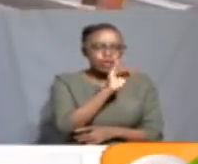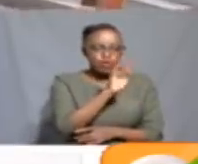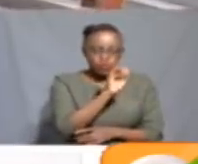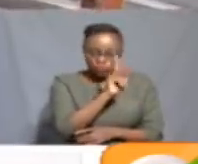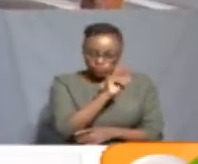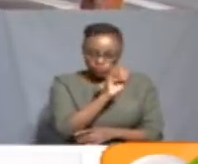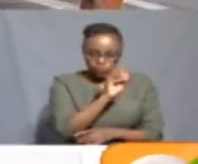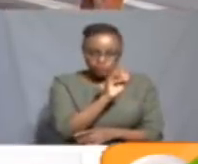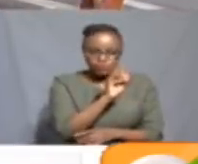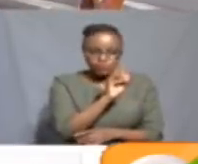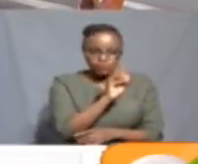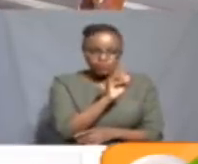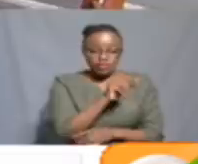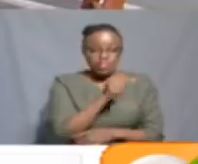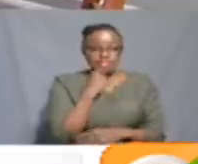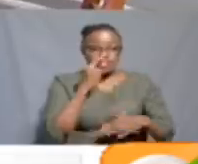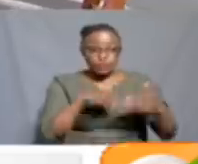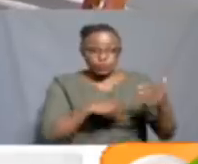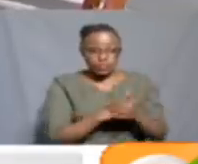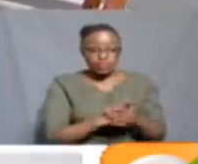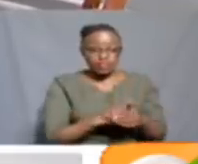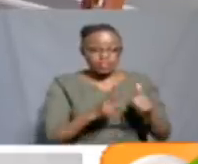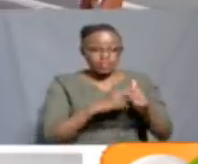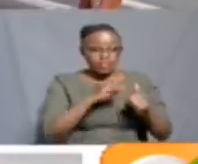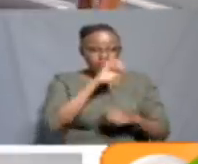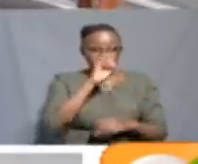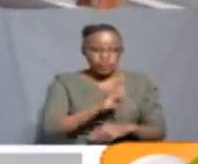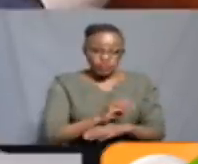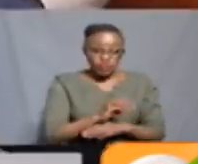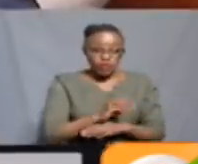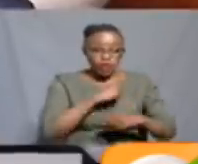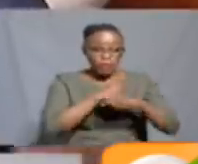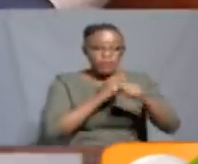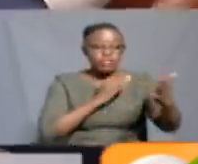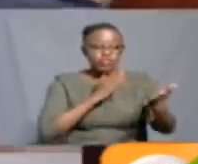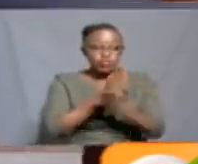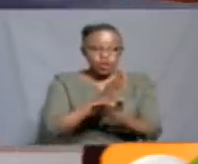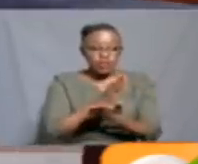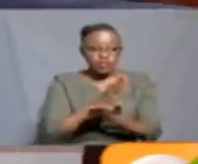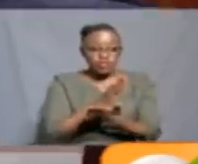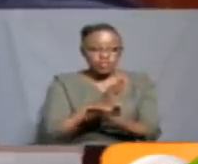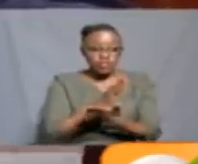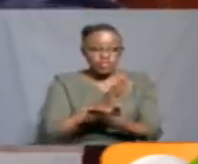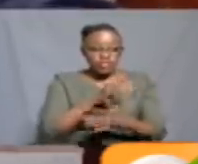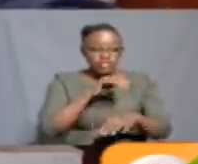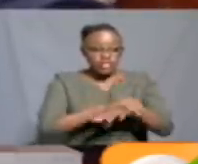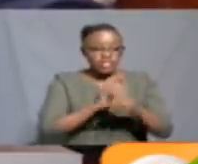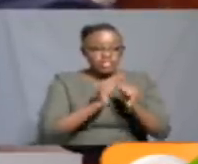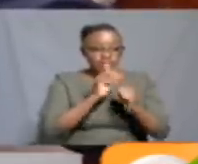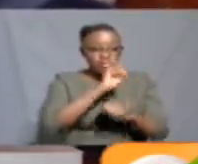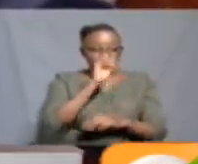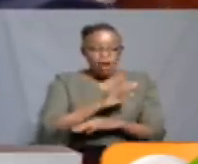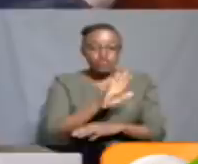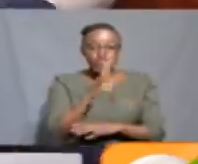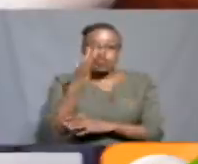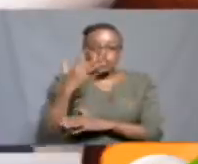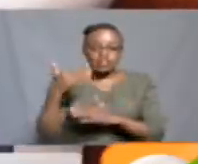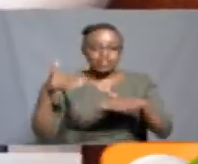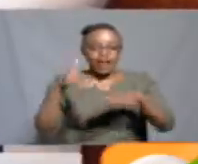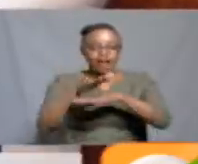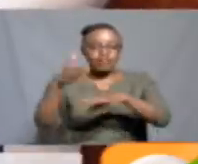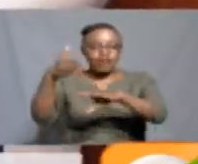Tobacco. Yeah. And they said that 7% cover, we want to make sure. Yes. We want to go 10%. Yeah, forest cover. Forest cover.